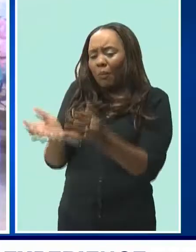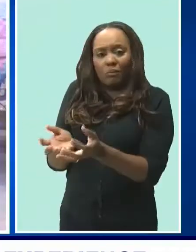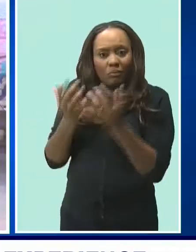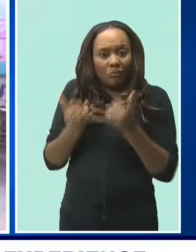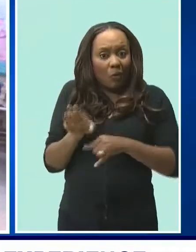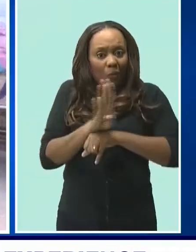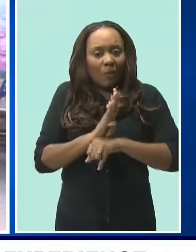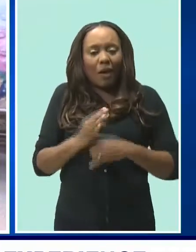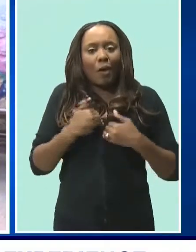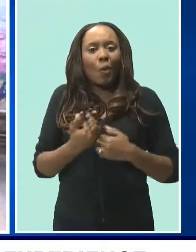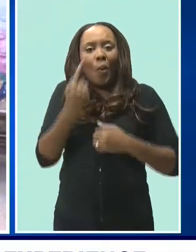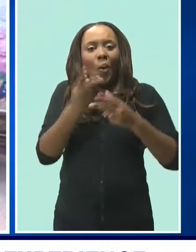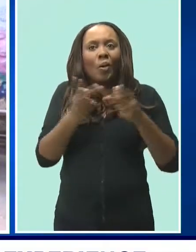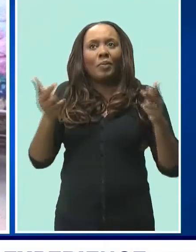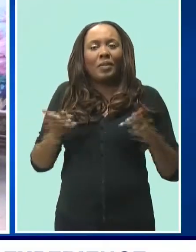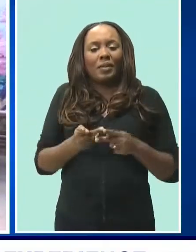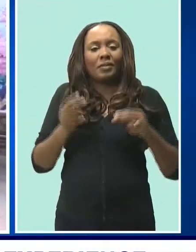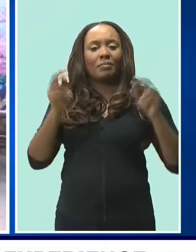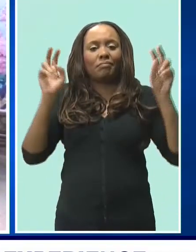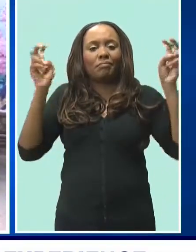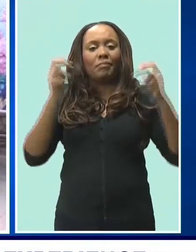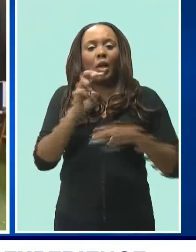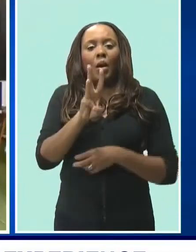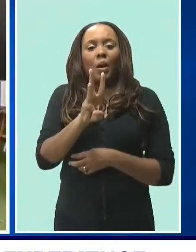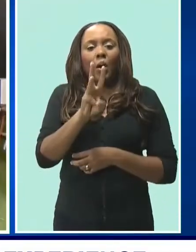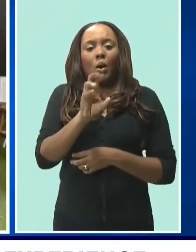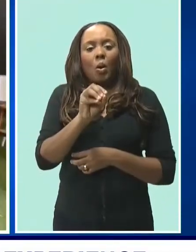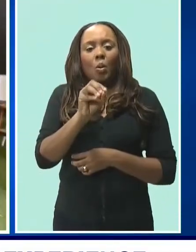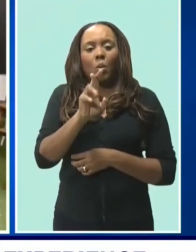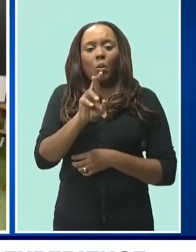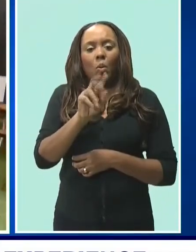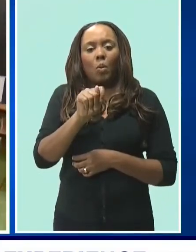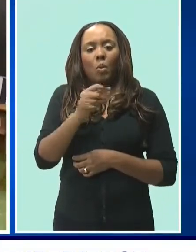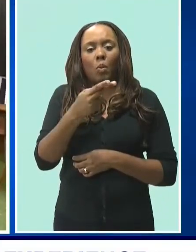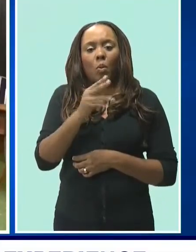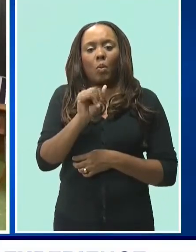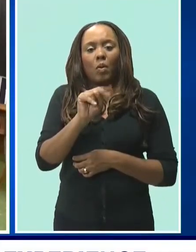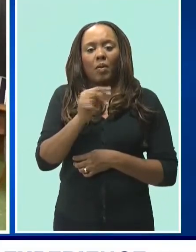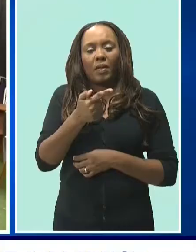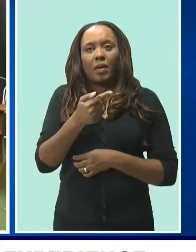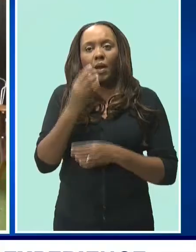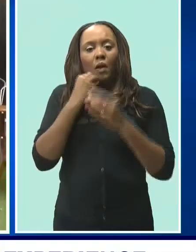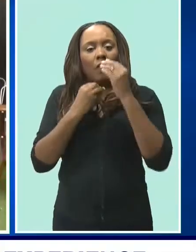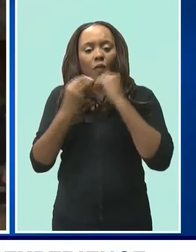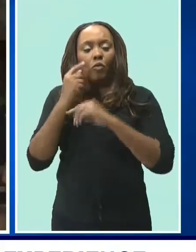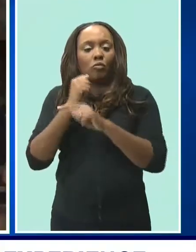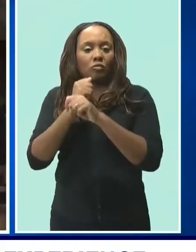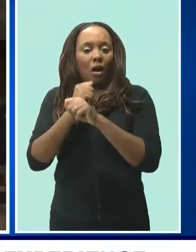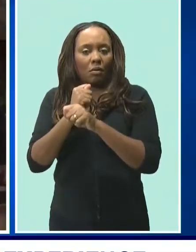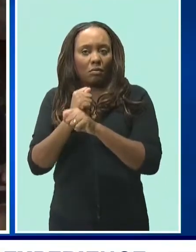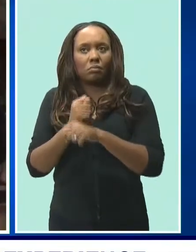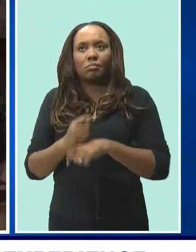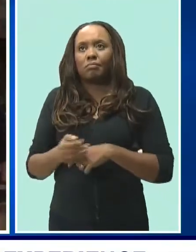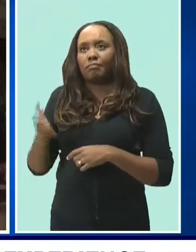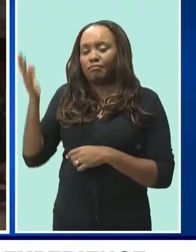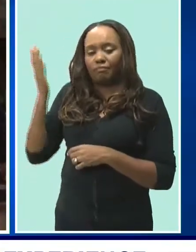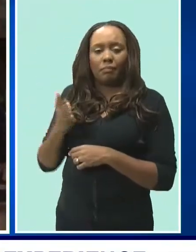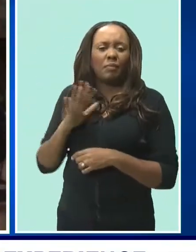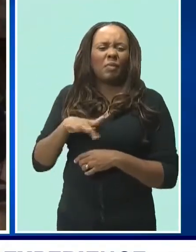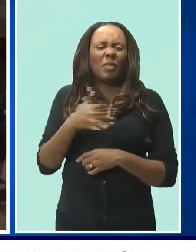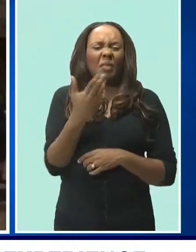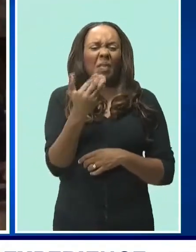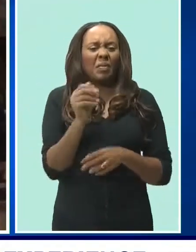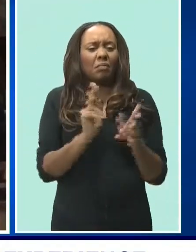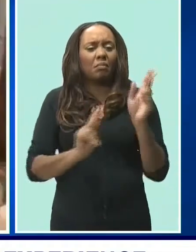one-stop spot for it with the Worthing Food Truck Court. Although operating for a little while now, with over 15 vendors serving